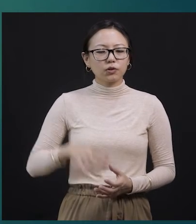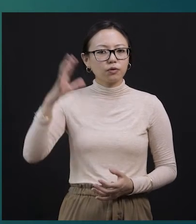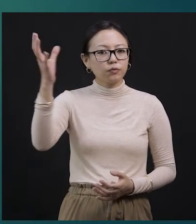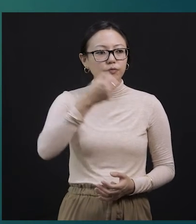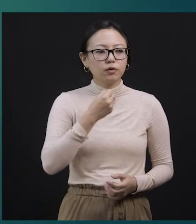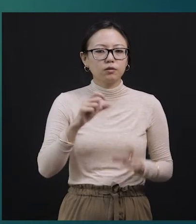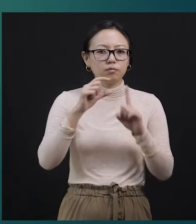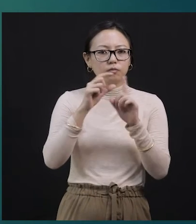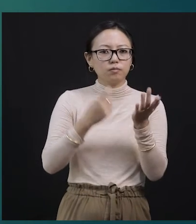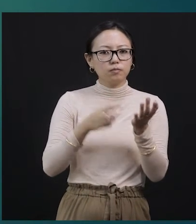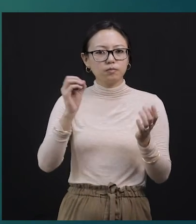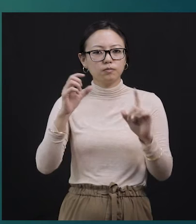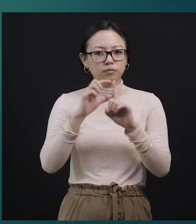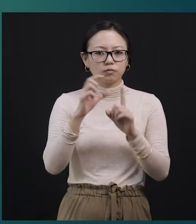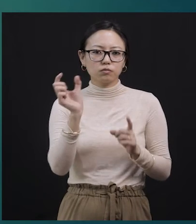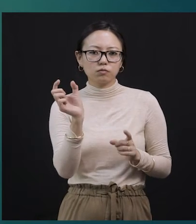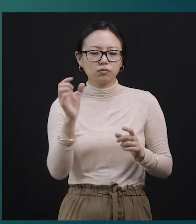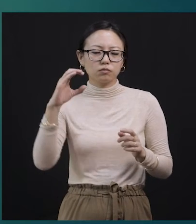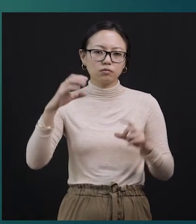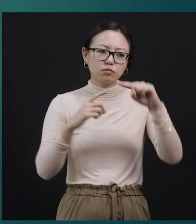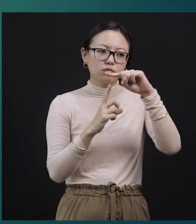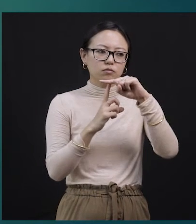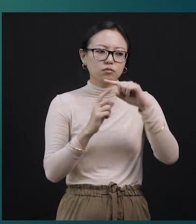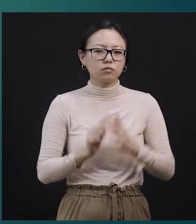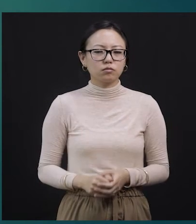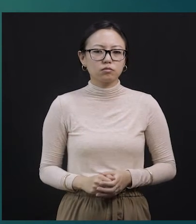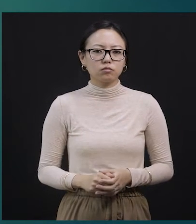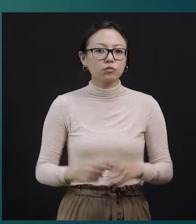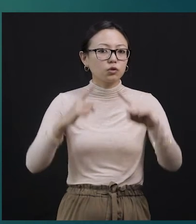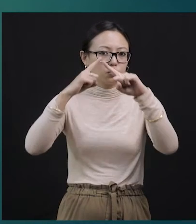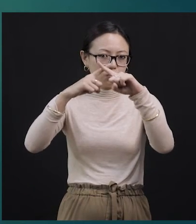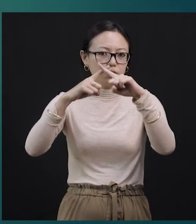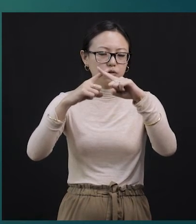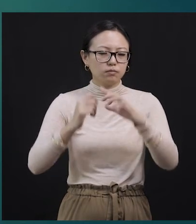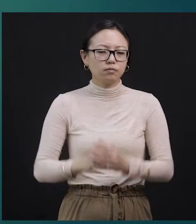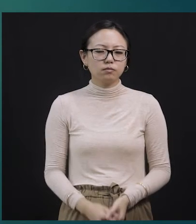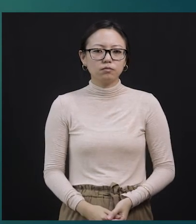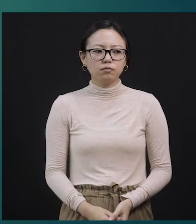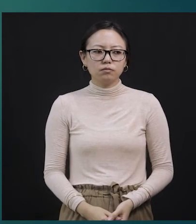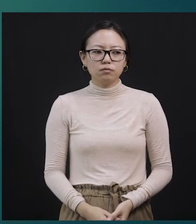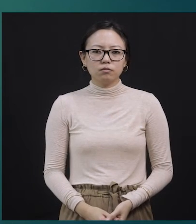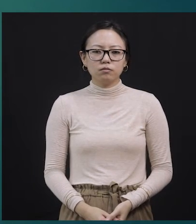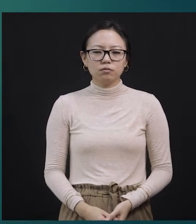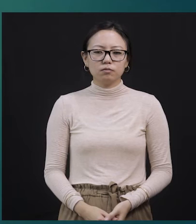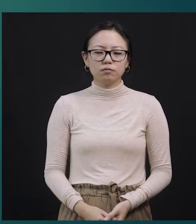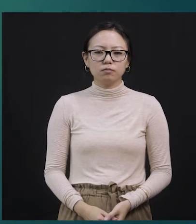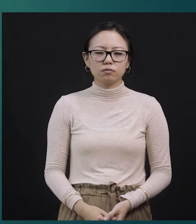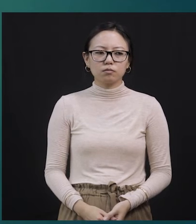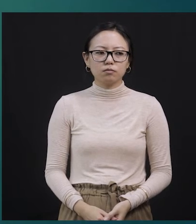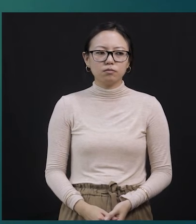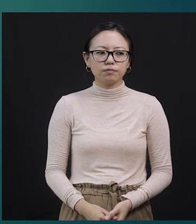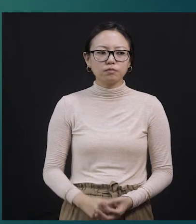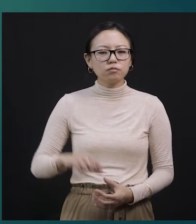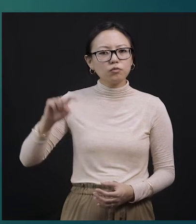product. That is same with the multiplication. Alright. Now, the